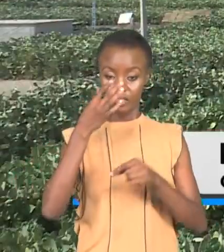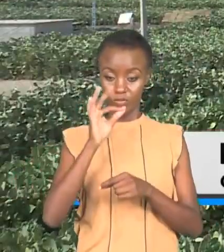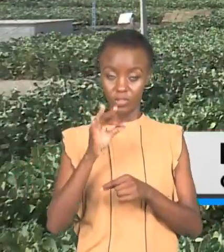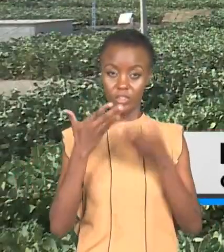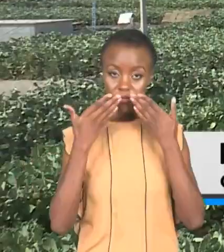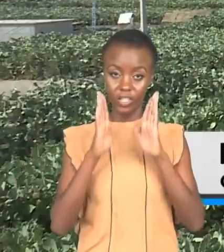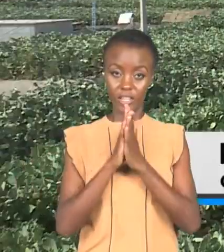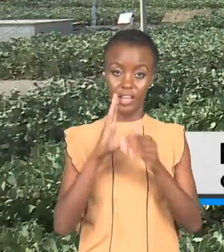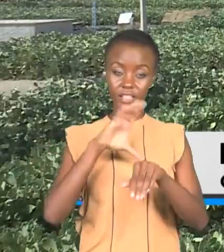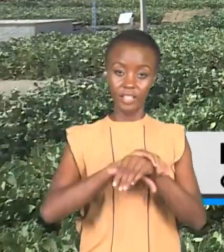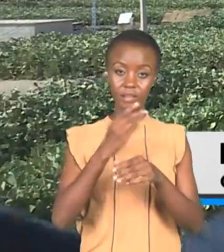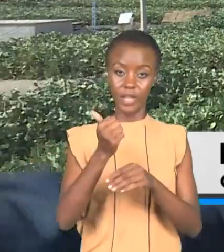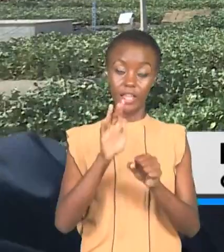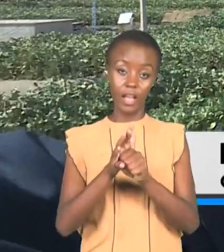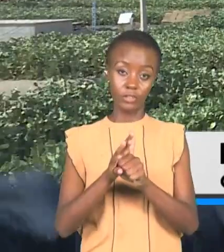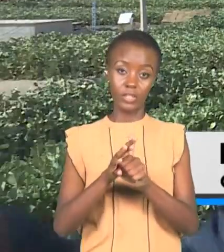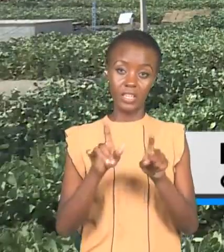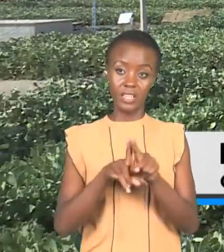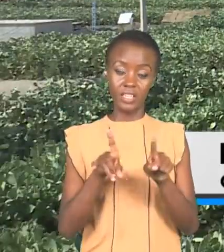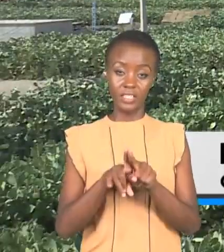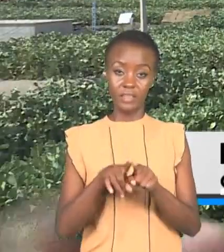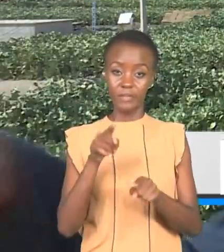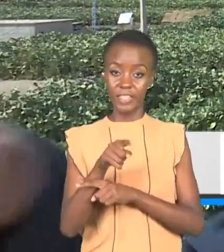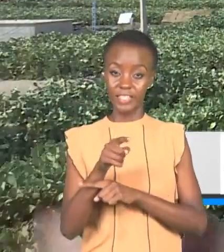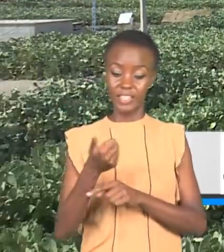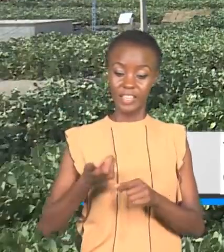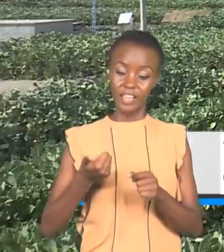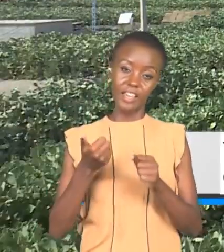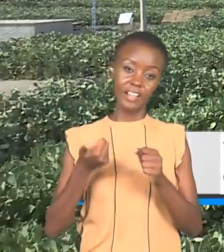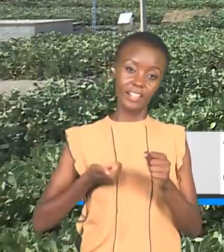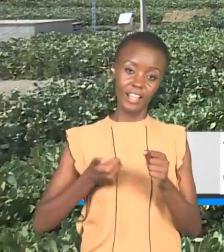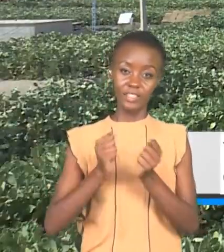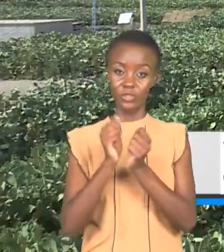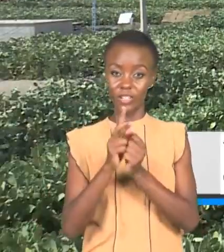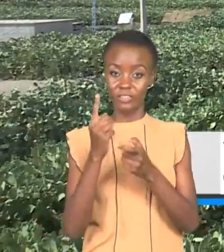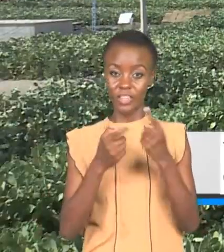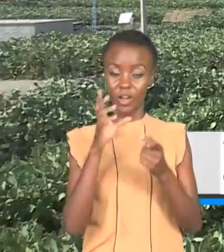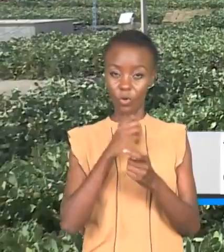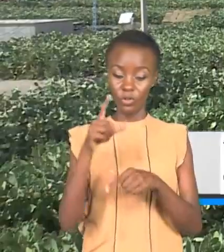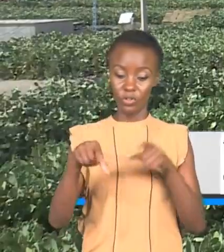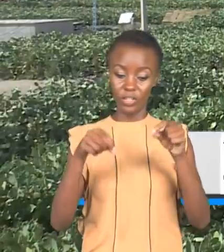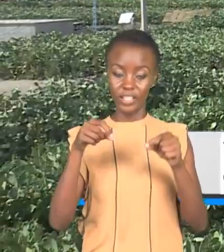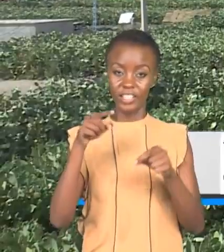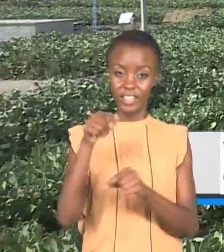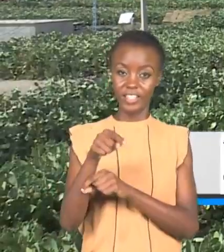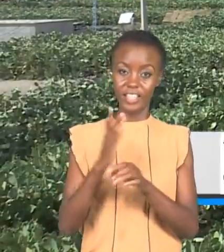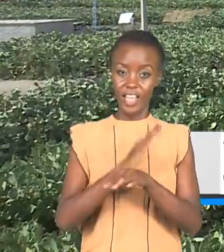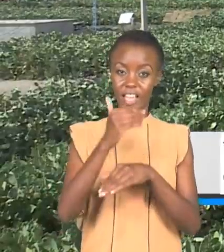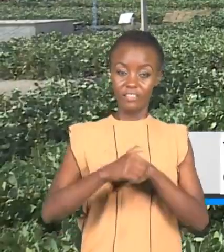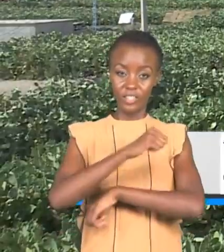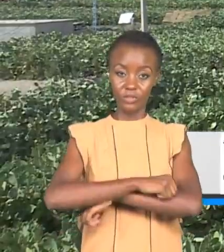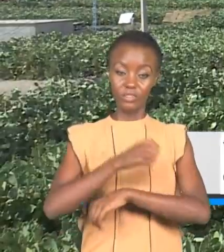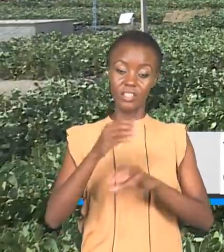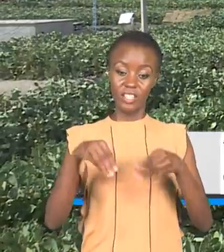to make a bit of money. Even little 12-year-old girls go to collect prickly pears after school. It makes them some pocket